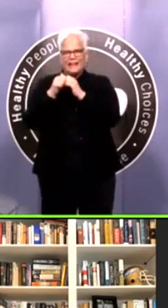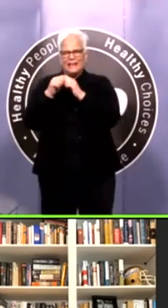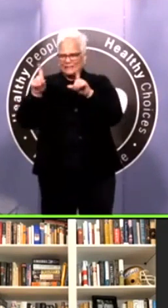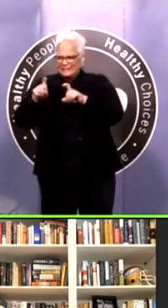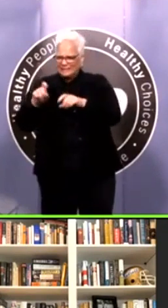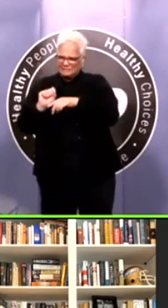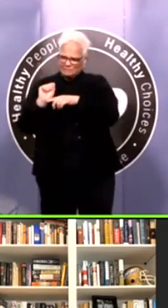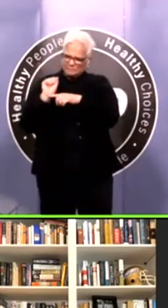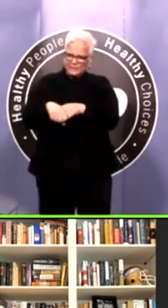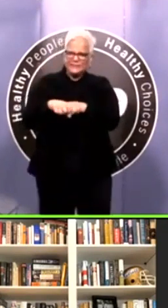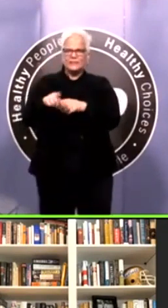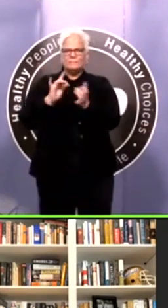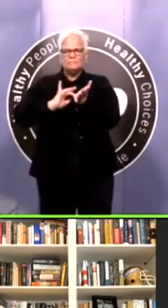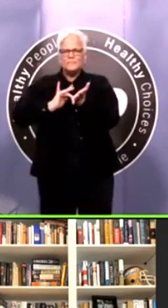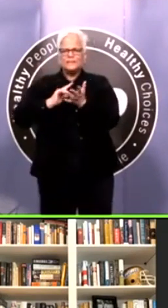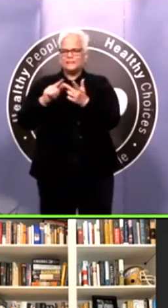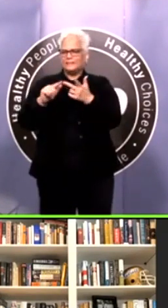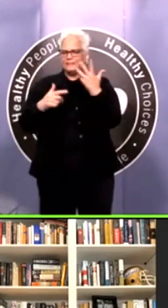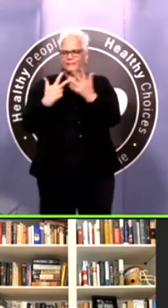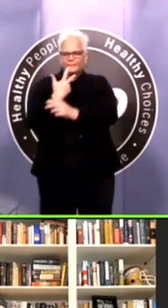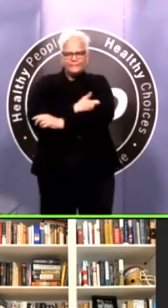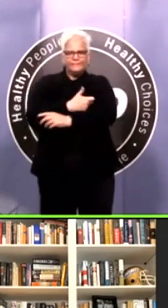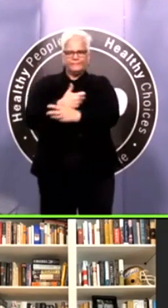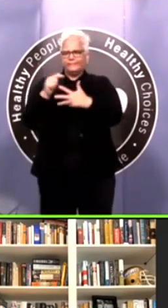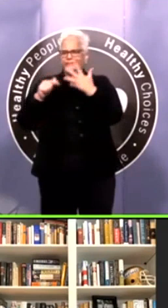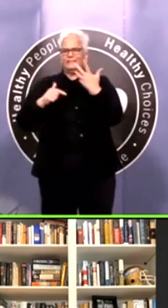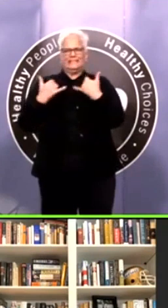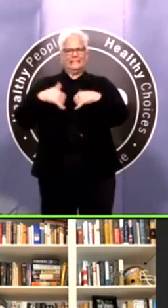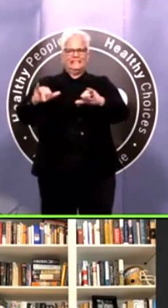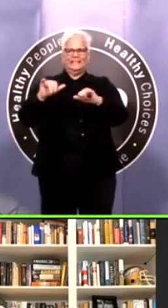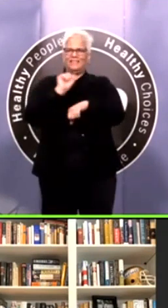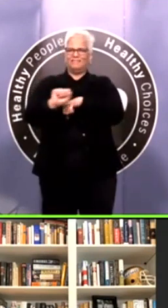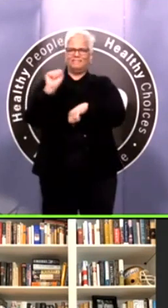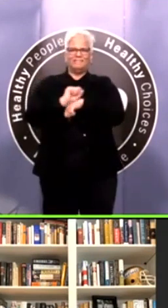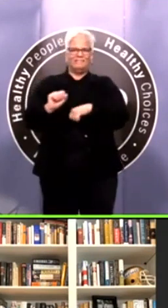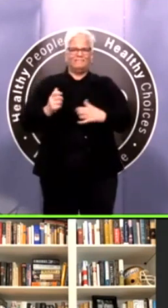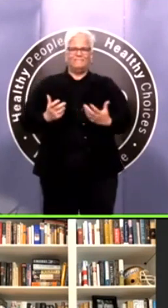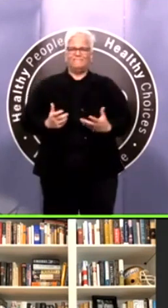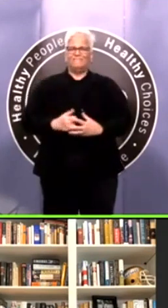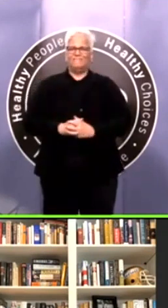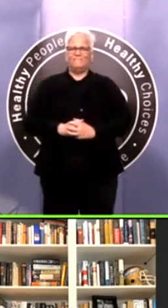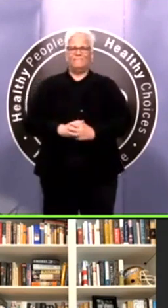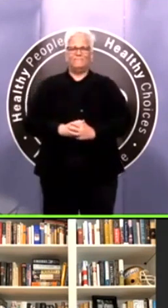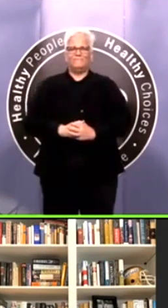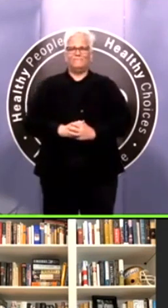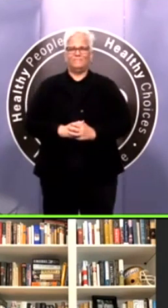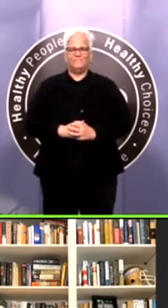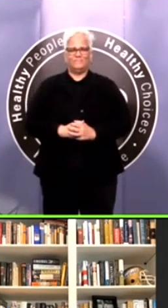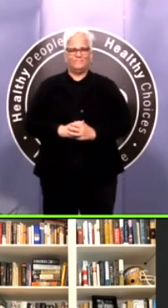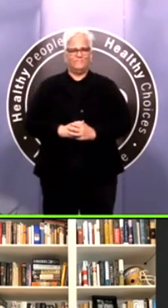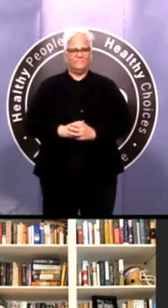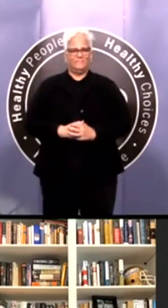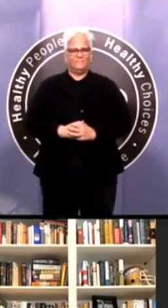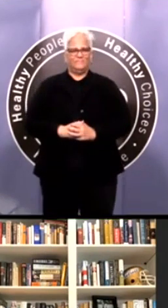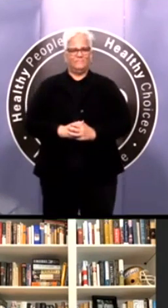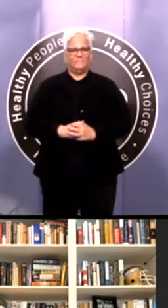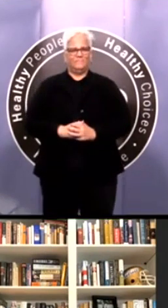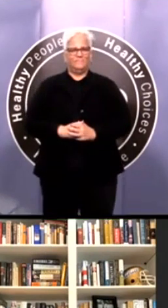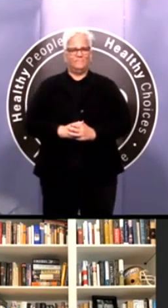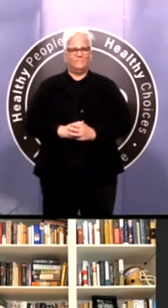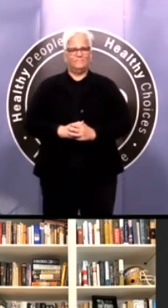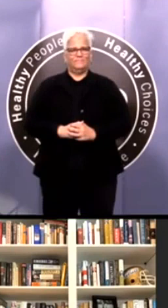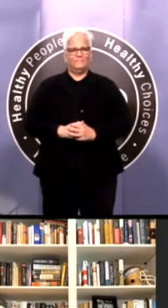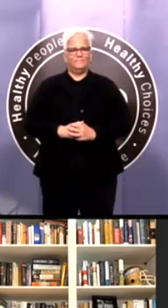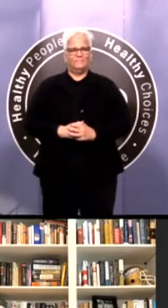Does the county plan to open its popular Chandler Park Splash Pad on time for Memorial Day weekend? Just like